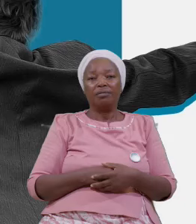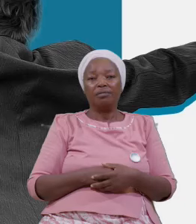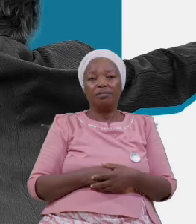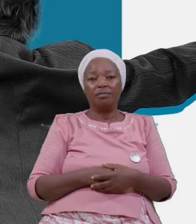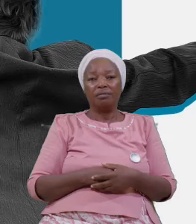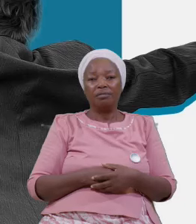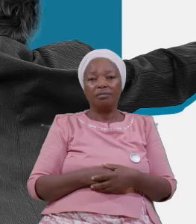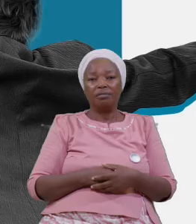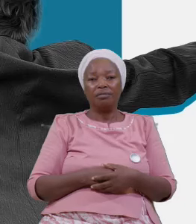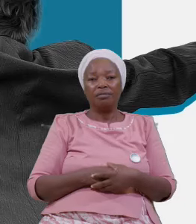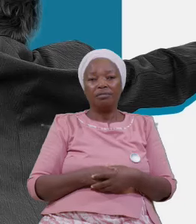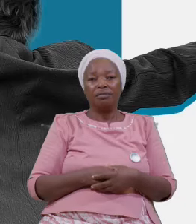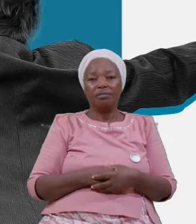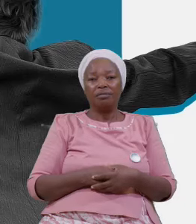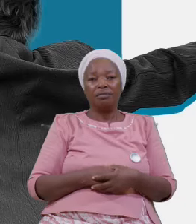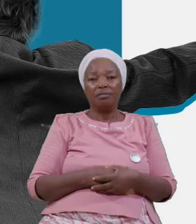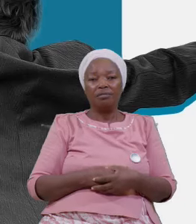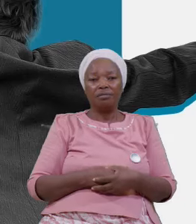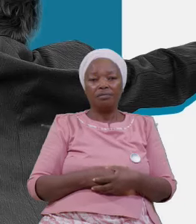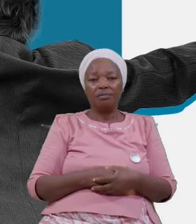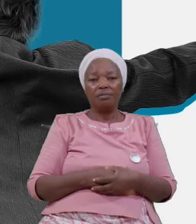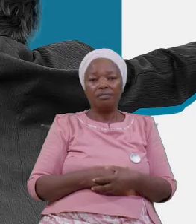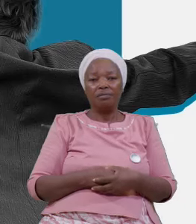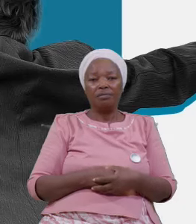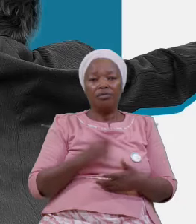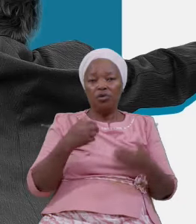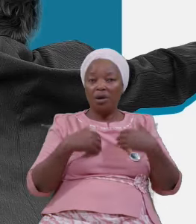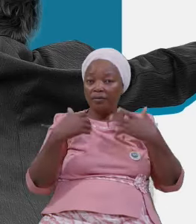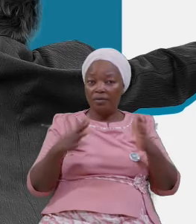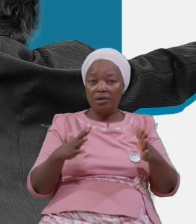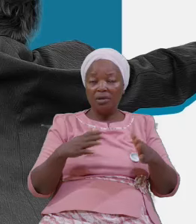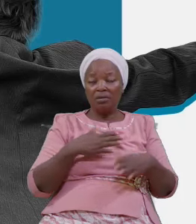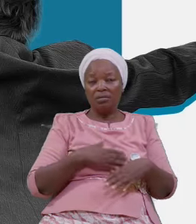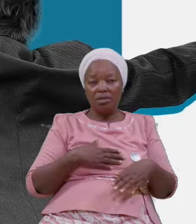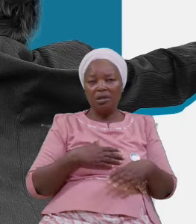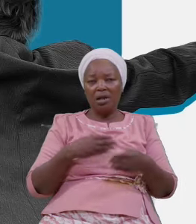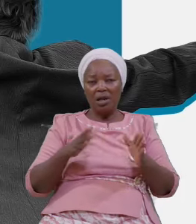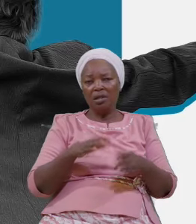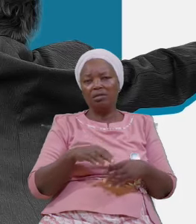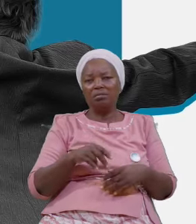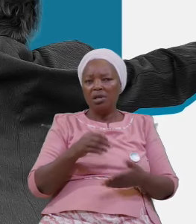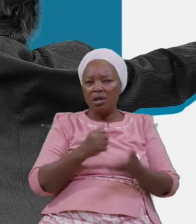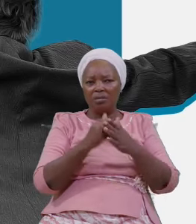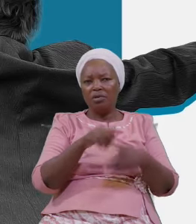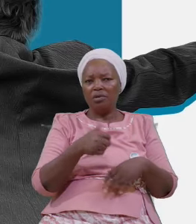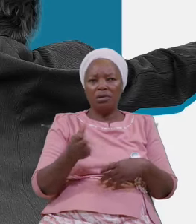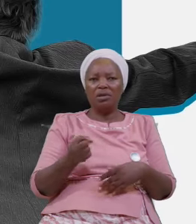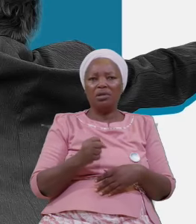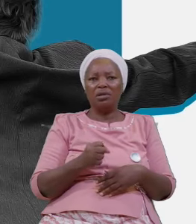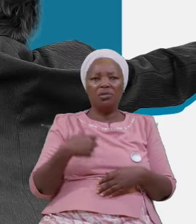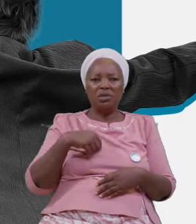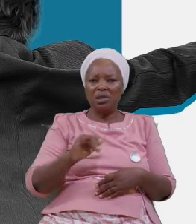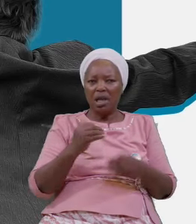the counselors where you are true. Move them to other sessions. We still have some